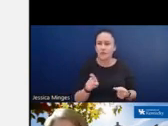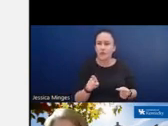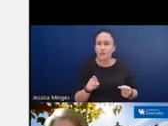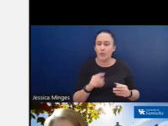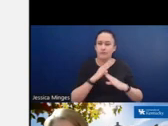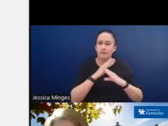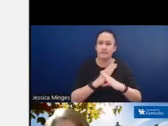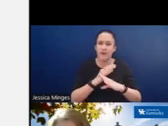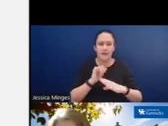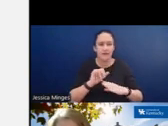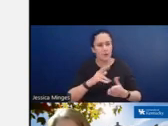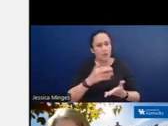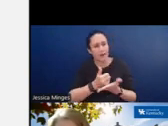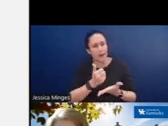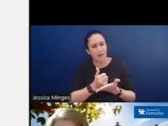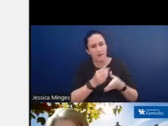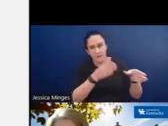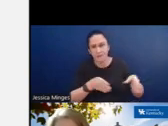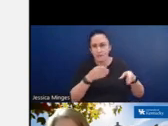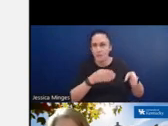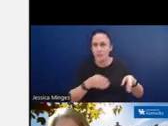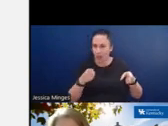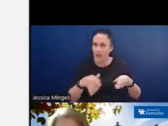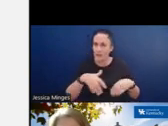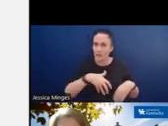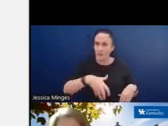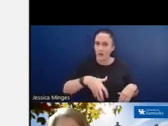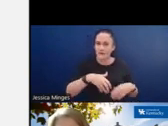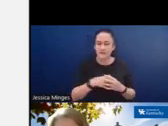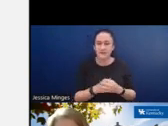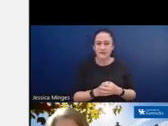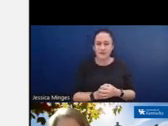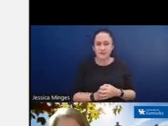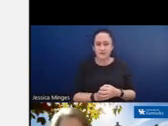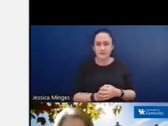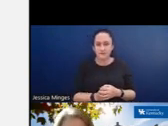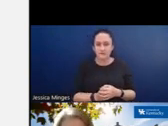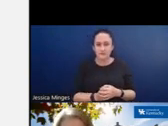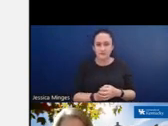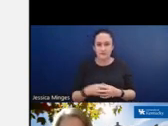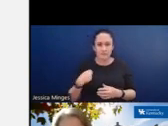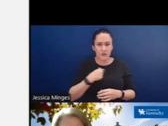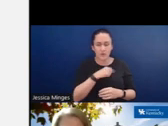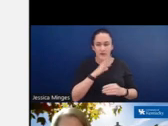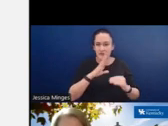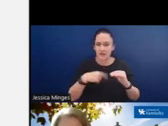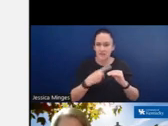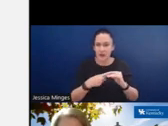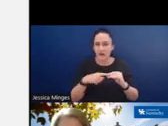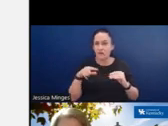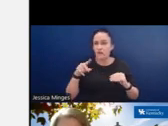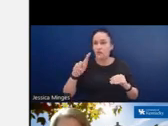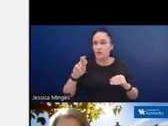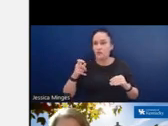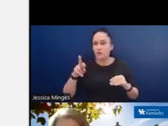prevent that or help them to plan a pregnancy? And so we talk about reproductive health as